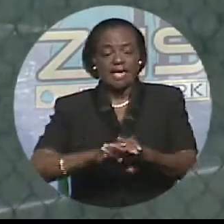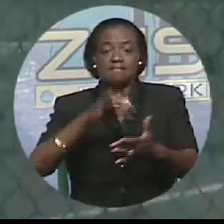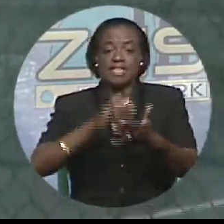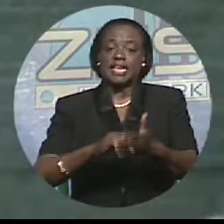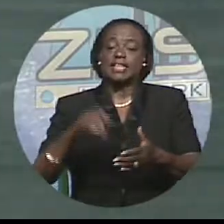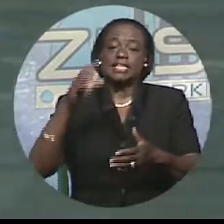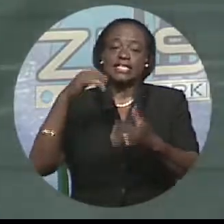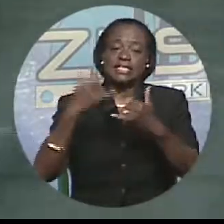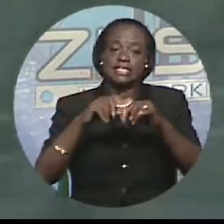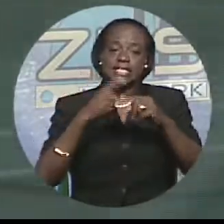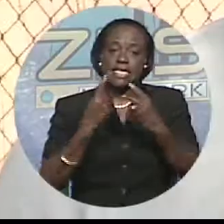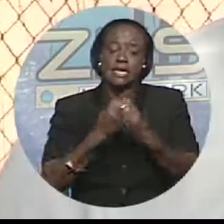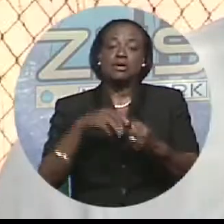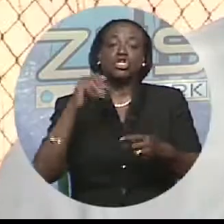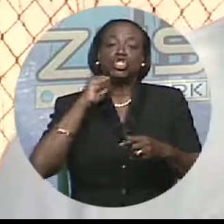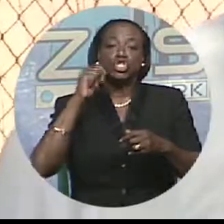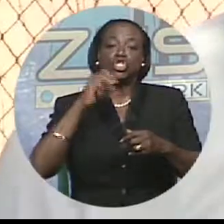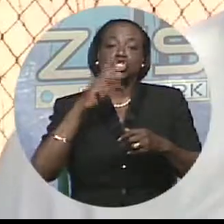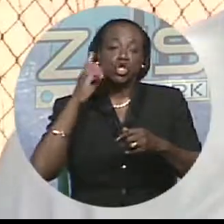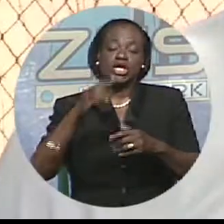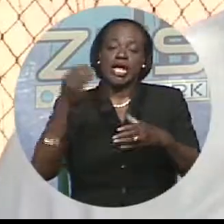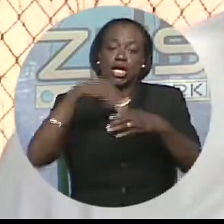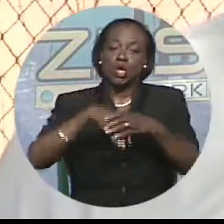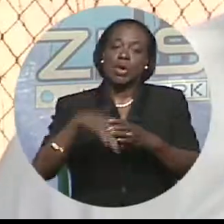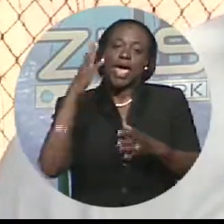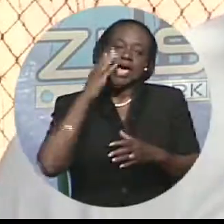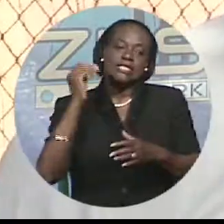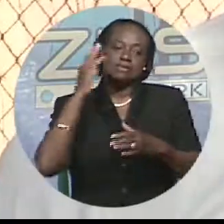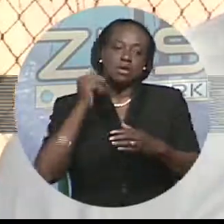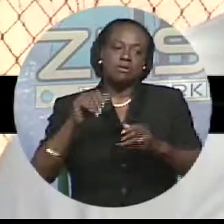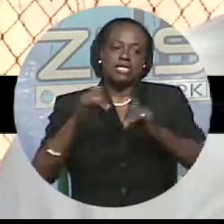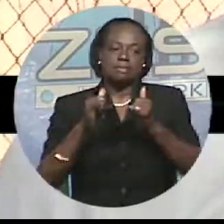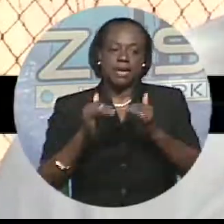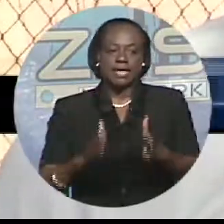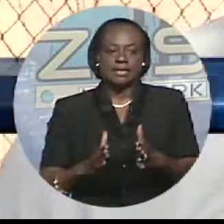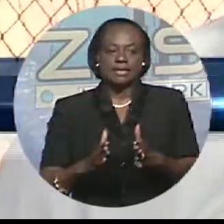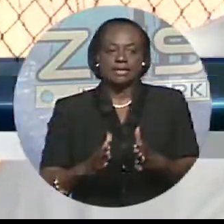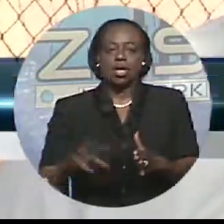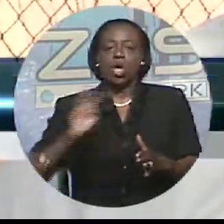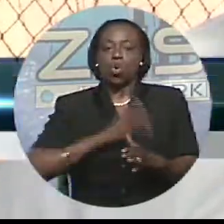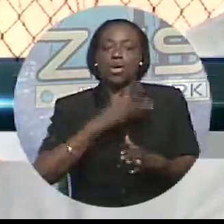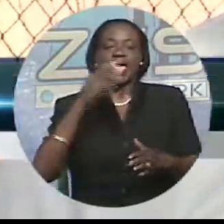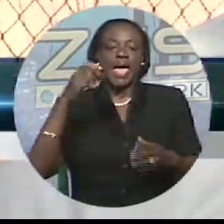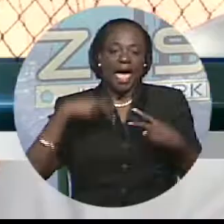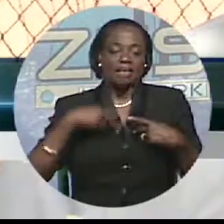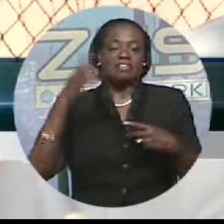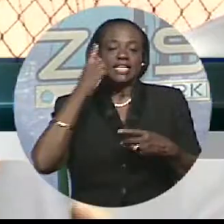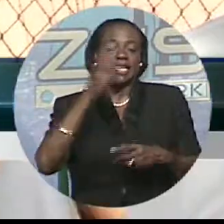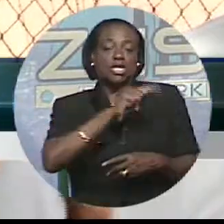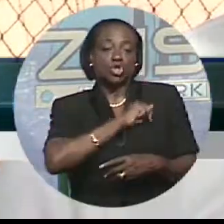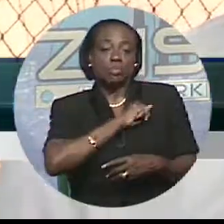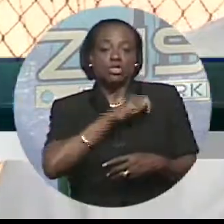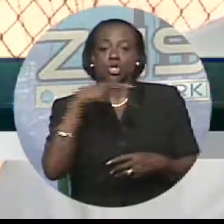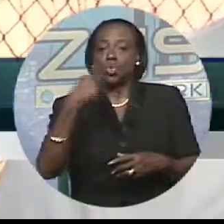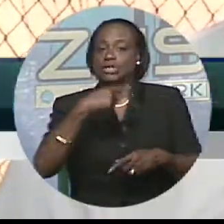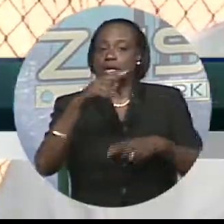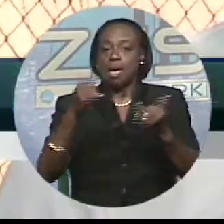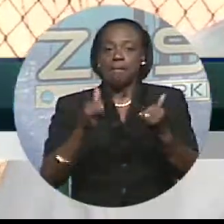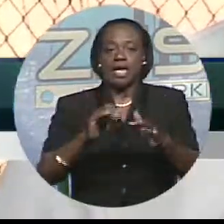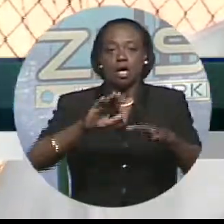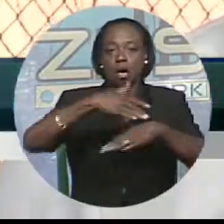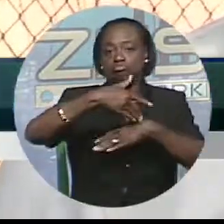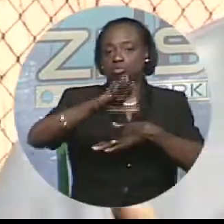included experienced players. You have Danielle Thompson, who's playing Division I college and was second